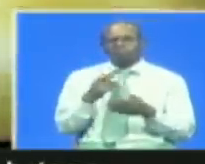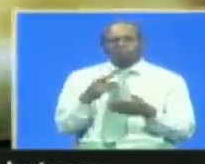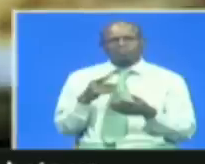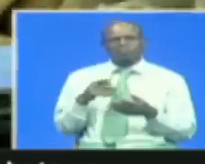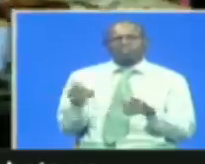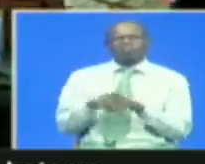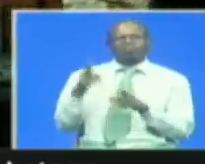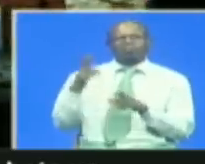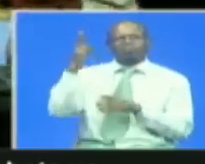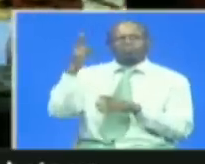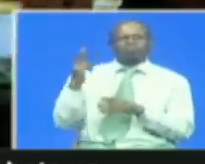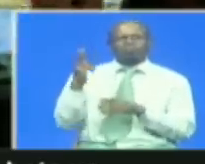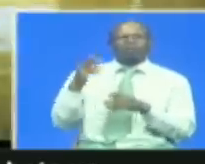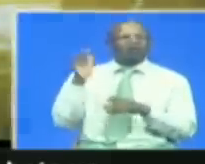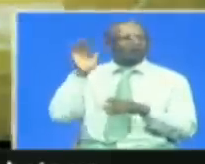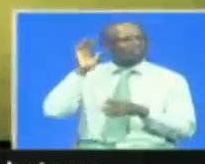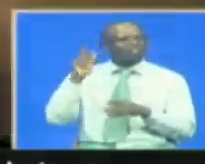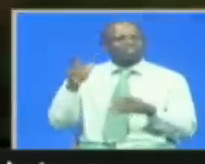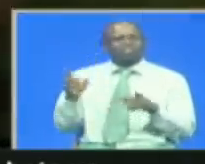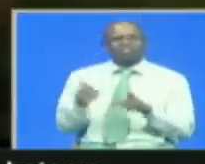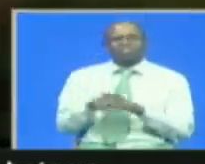him?